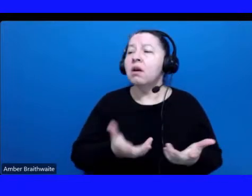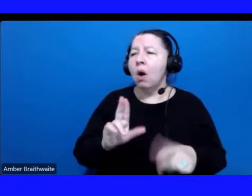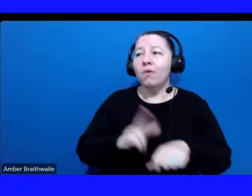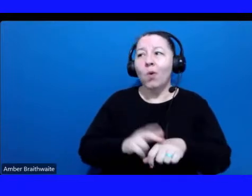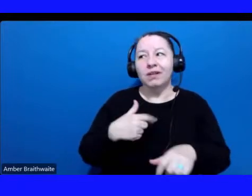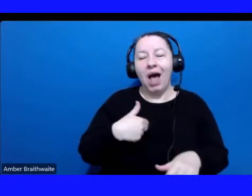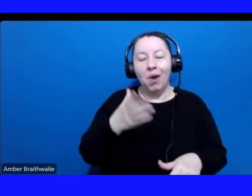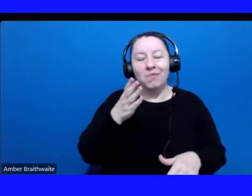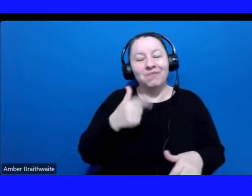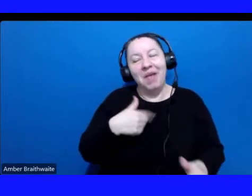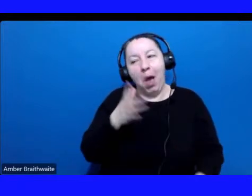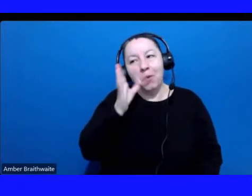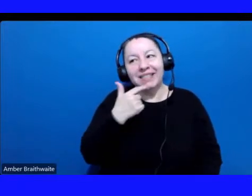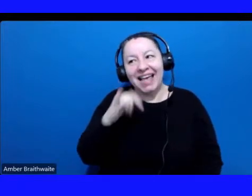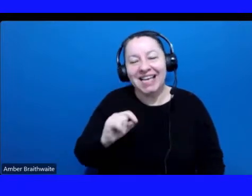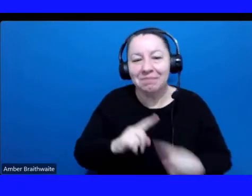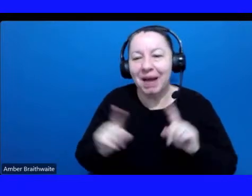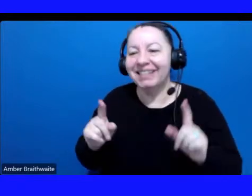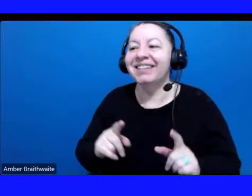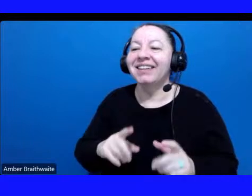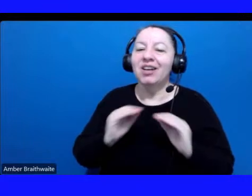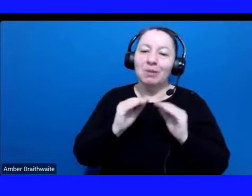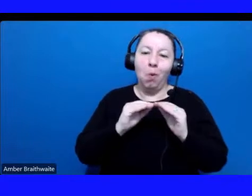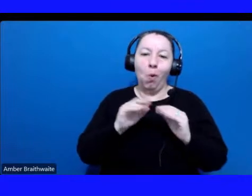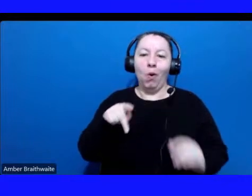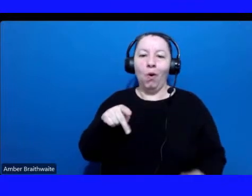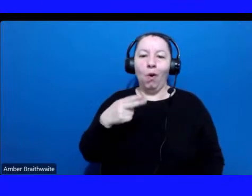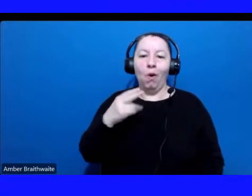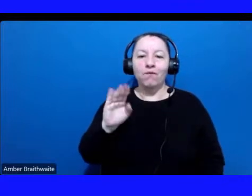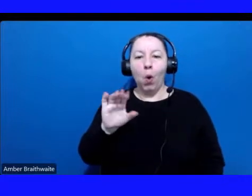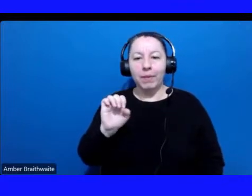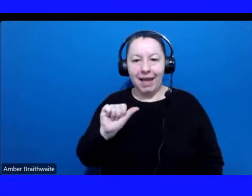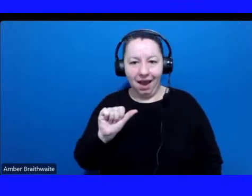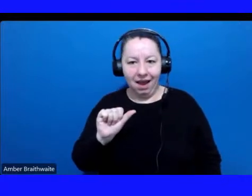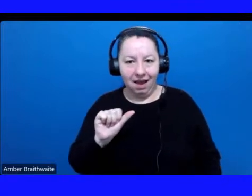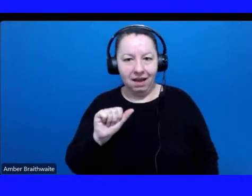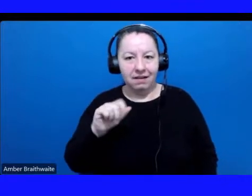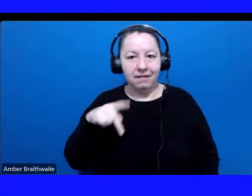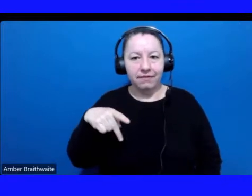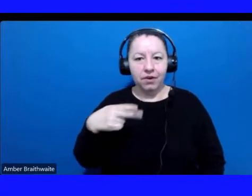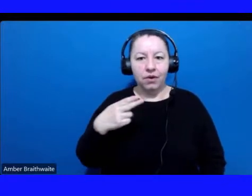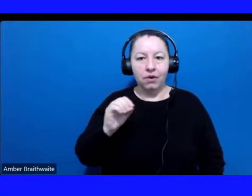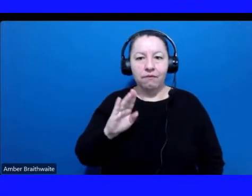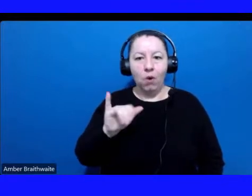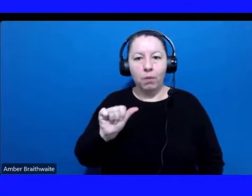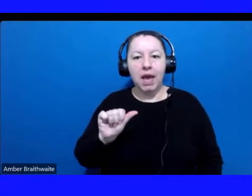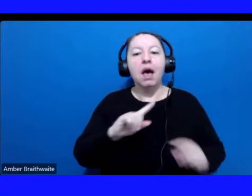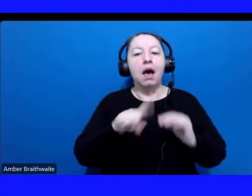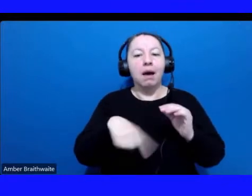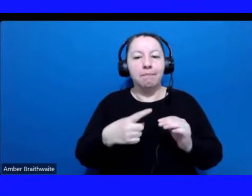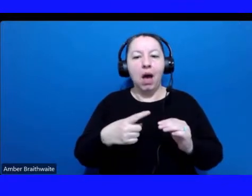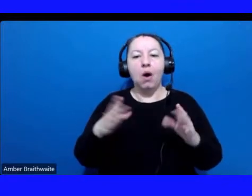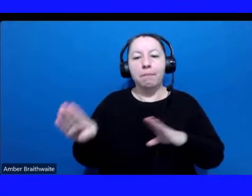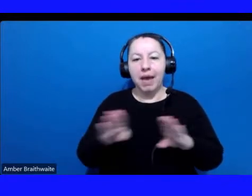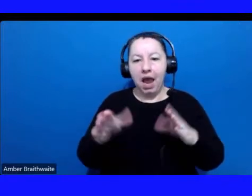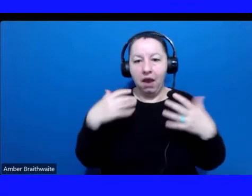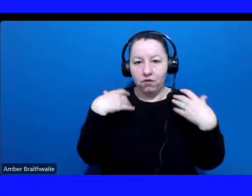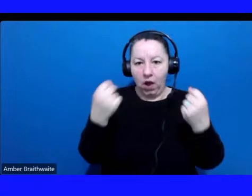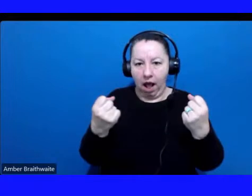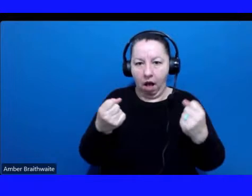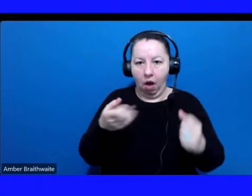of postpartum depression. Now we've gotten them to completely loosen that up to a year. Postpartum should actually be 3, we